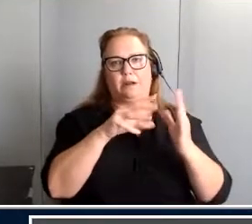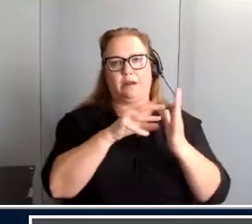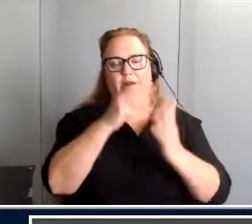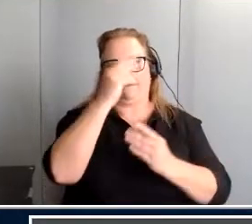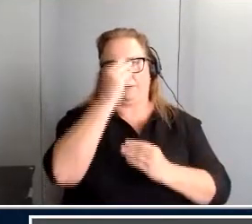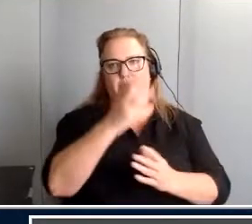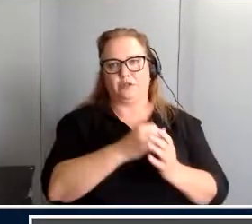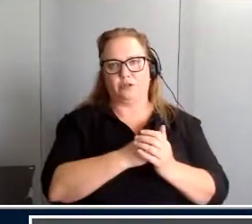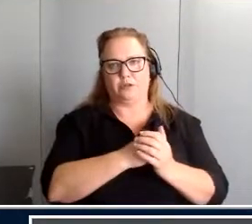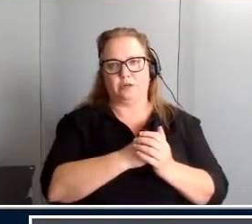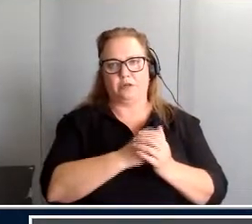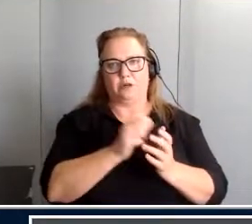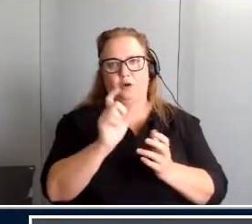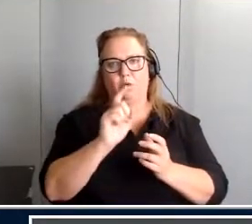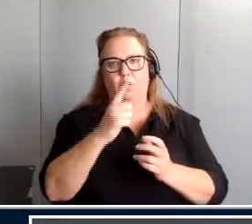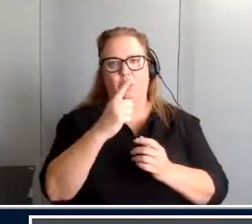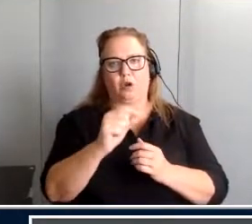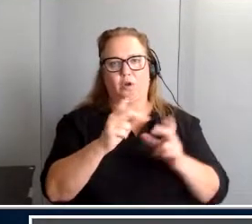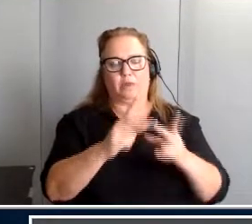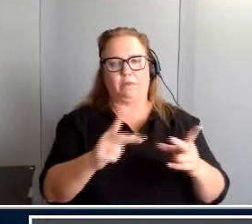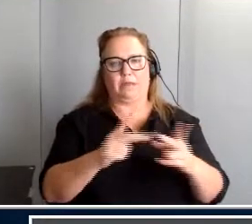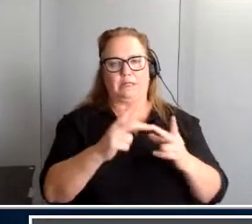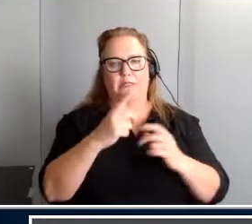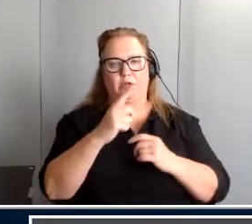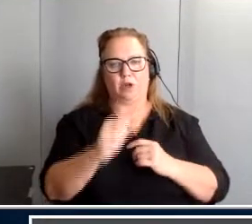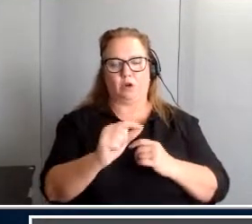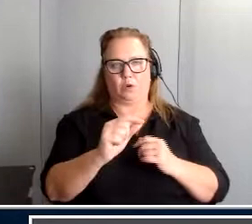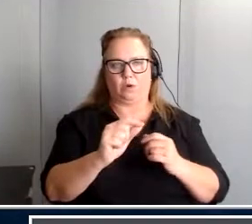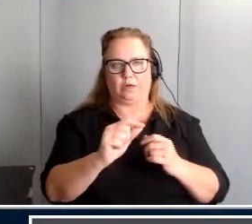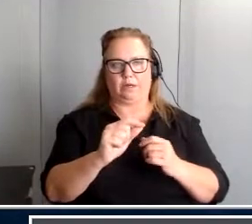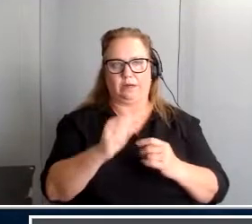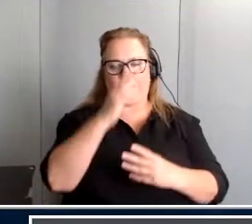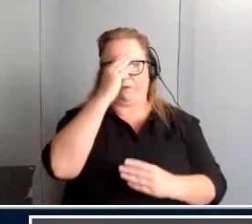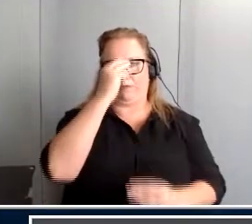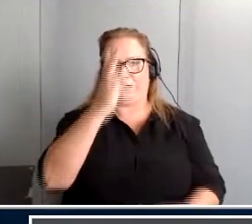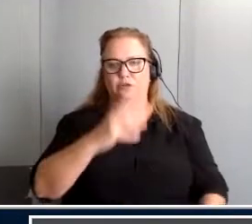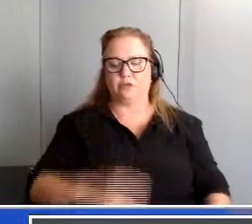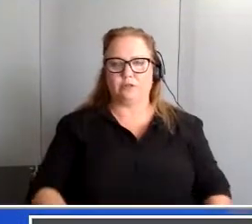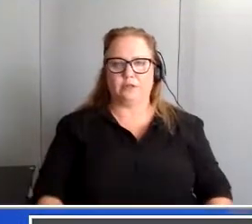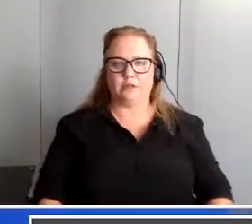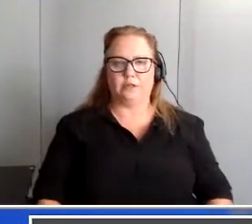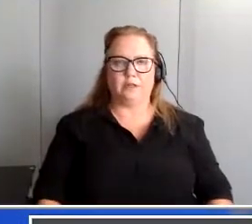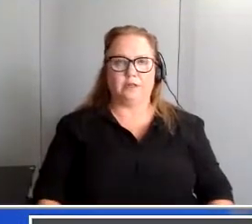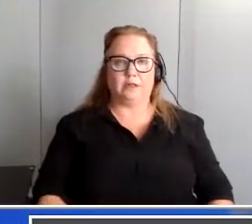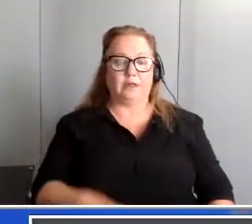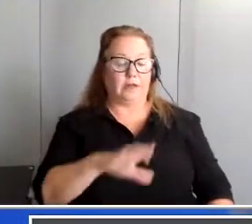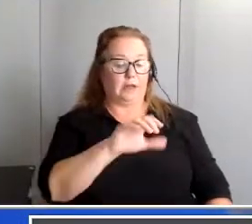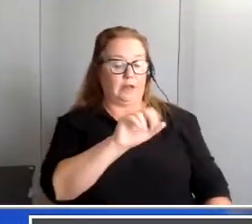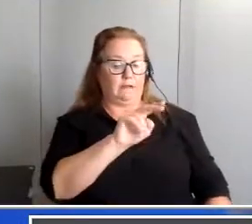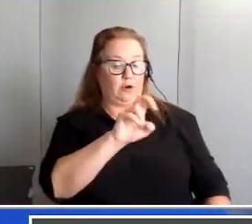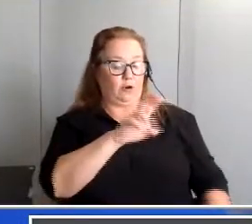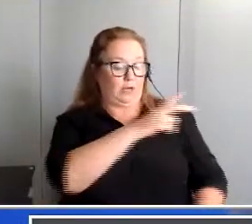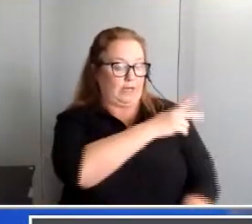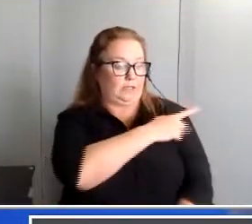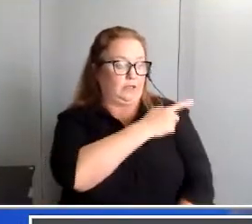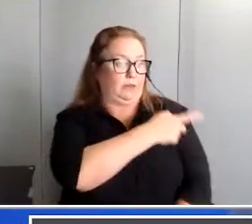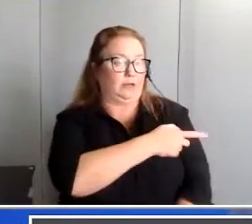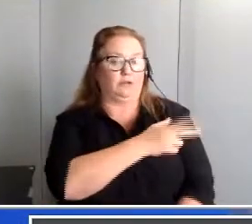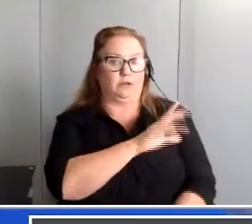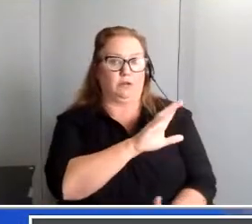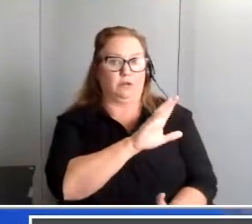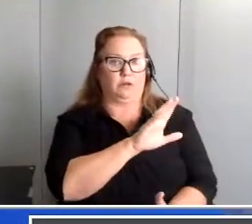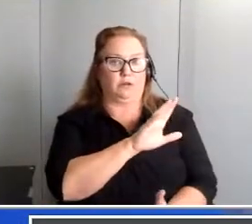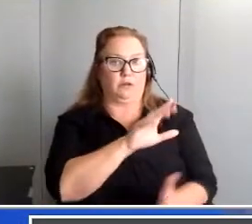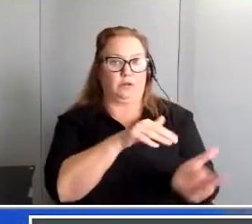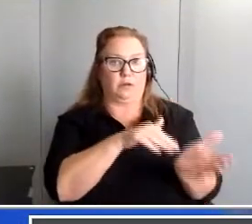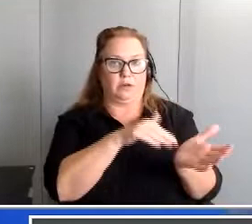guests. What would be the best place to go to get the most up-to-date, accurate info? So if you're a cancer patient, all our doctors are